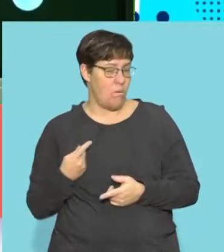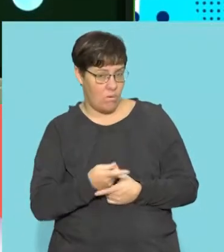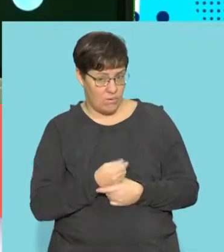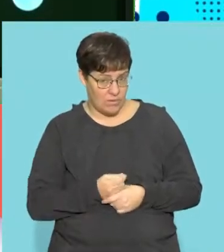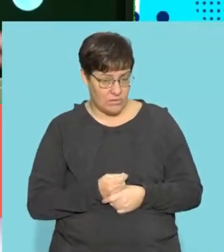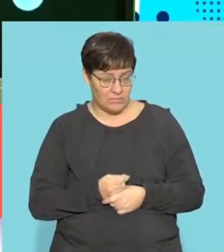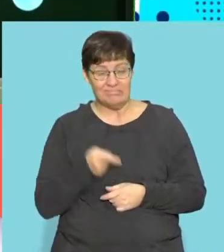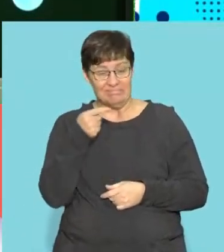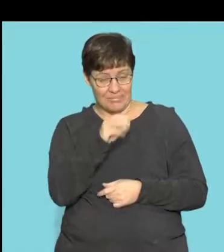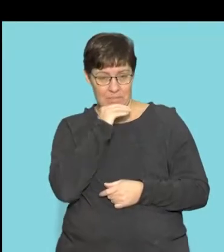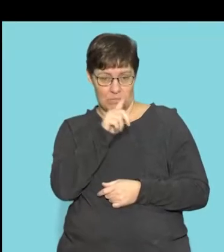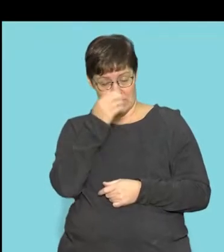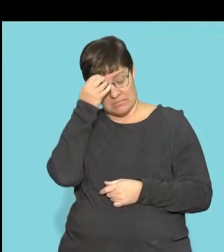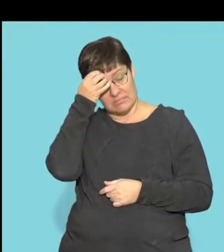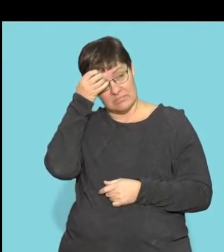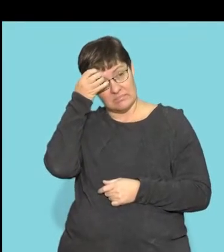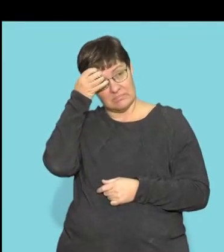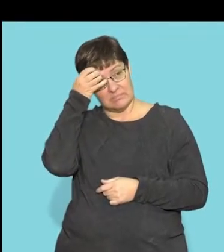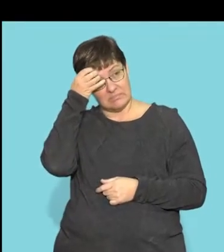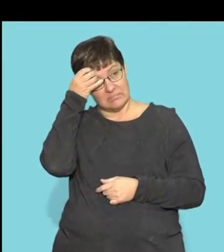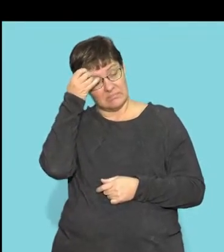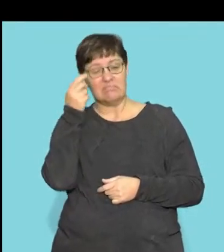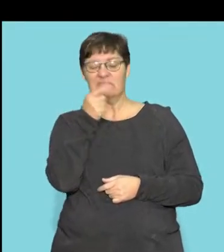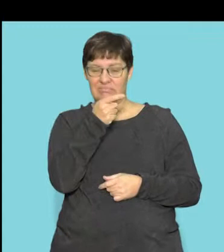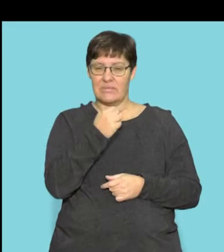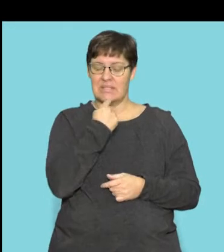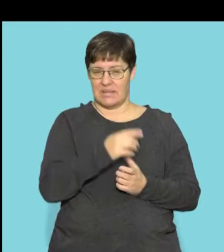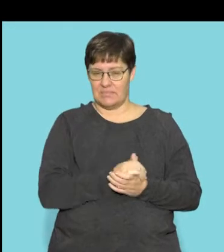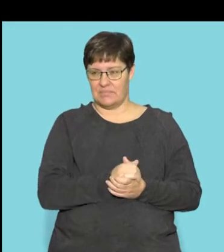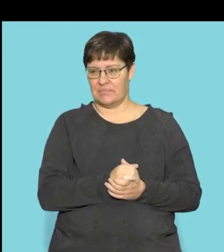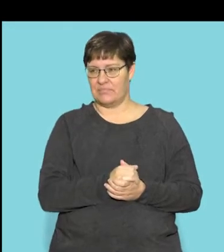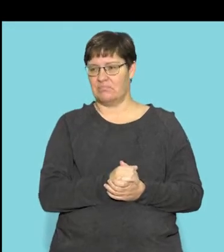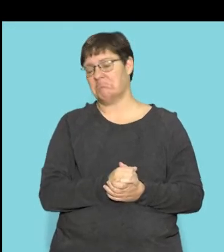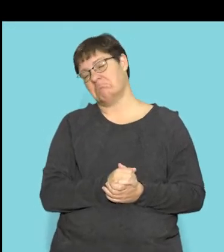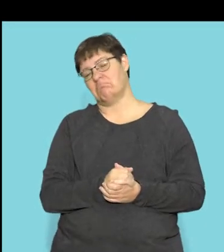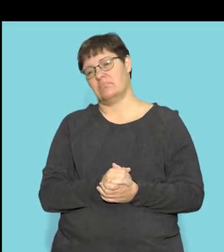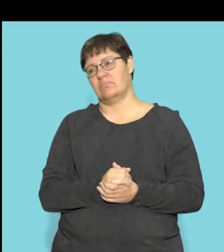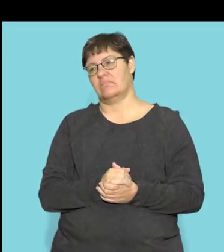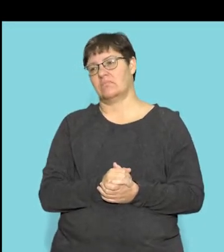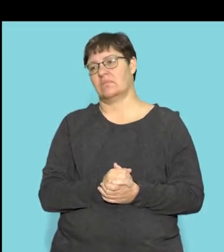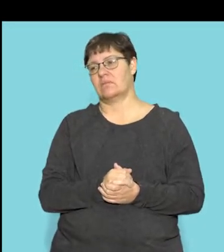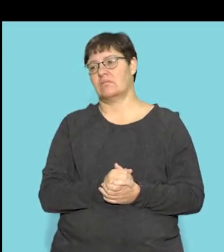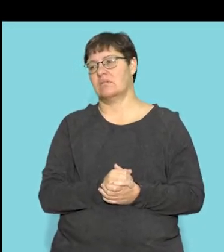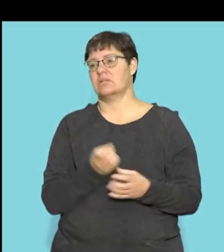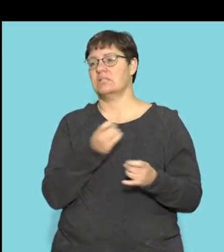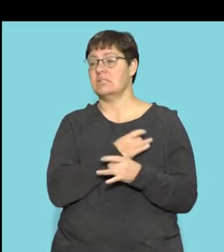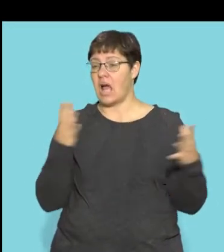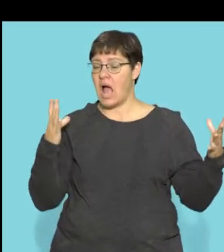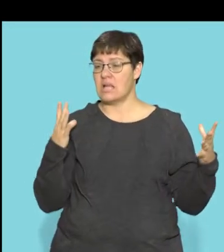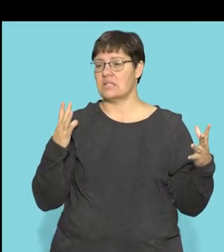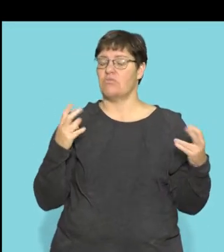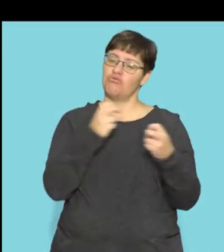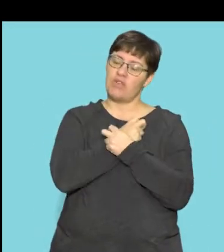it means. Now, with this one, it says, let's say you wish to start saving for your retirement.